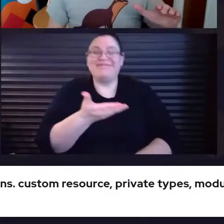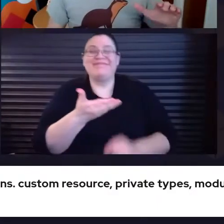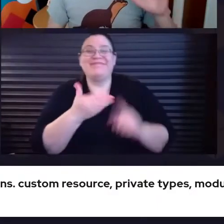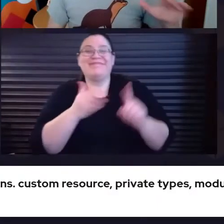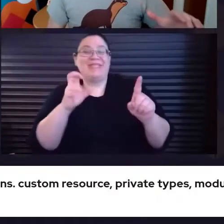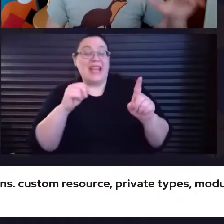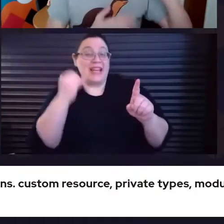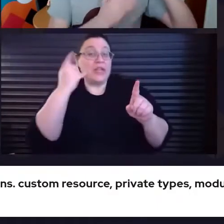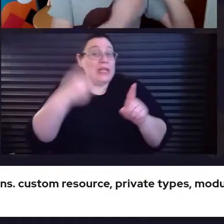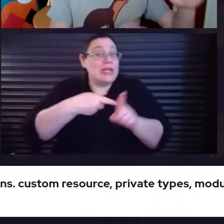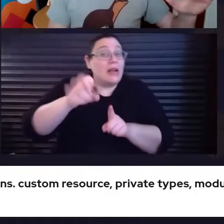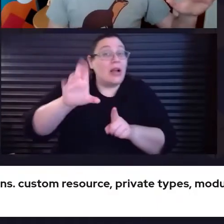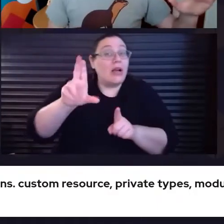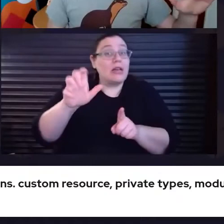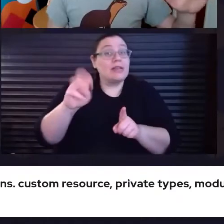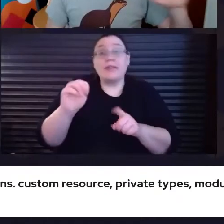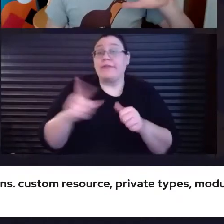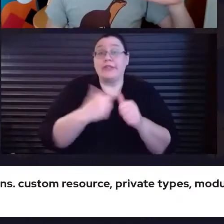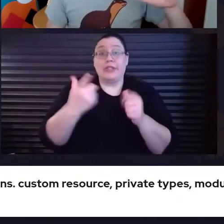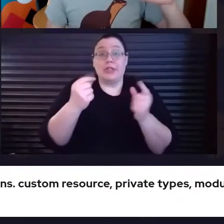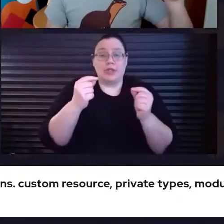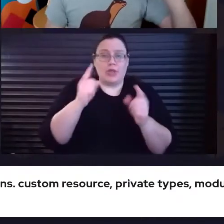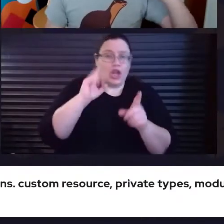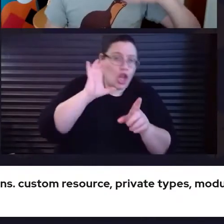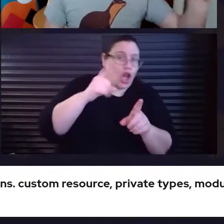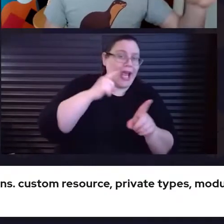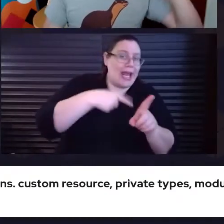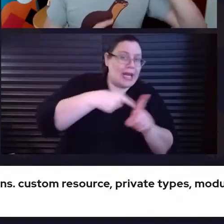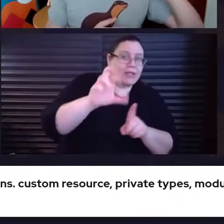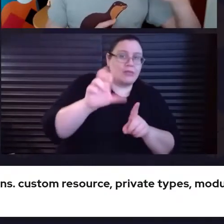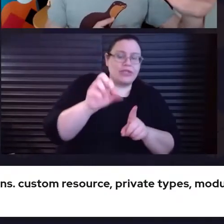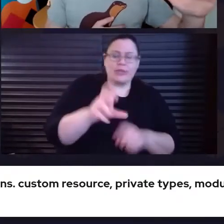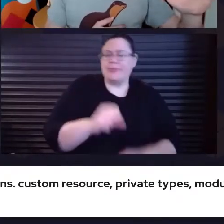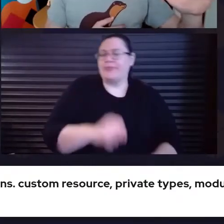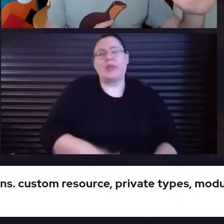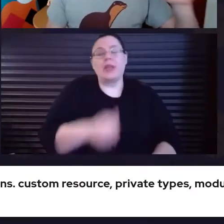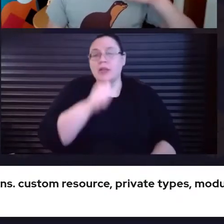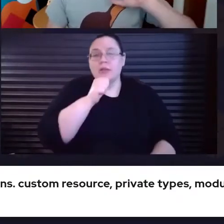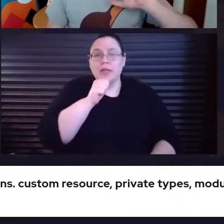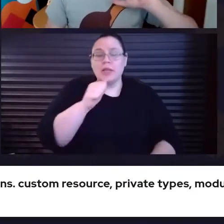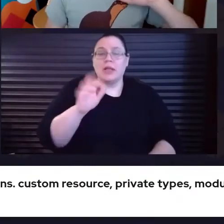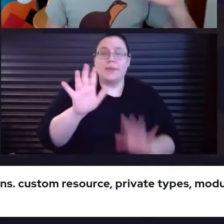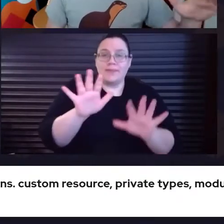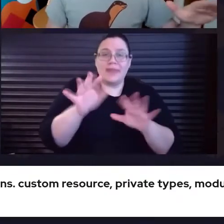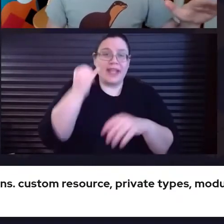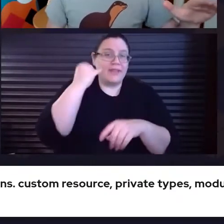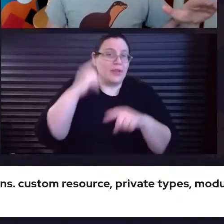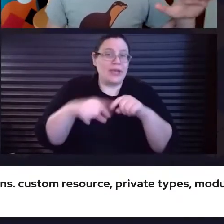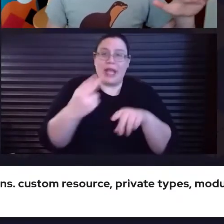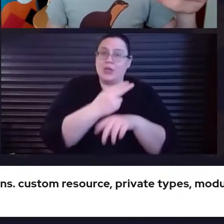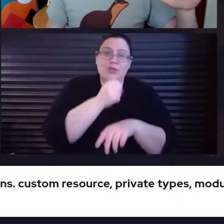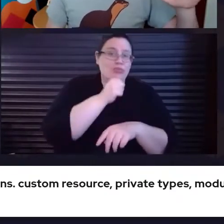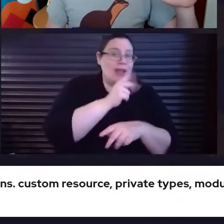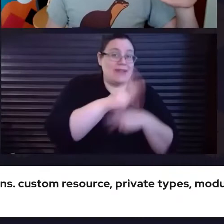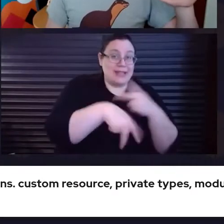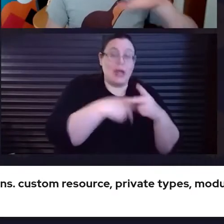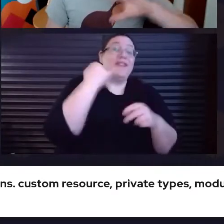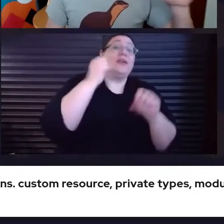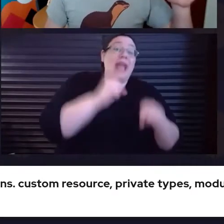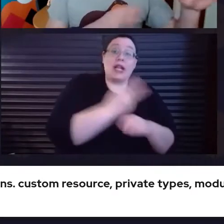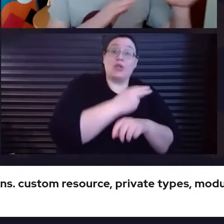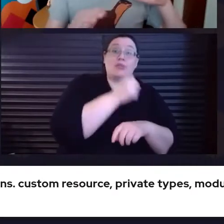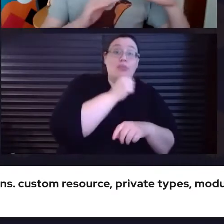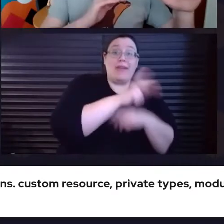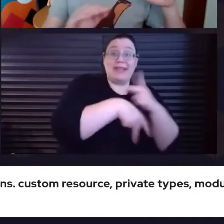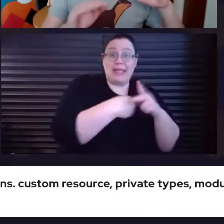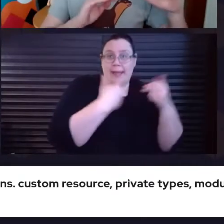first thing that you should look at, custom resources. The private types. If you can use a private type, use a private type. There are